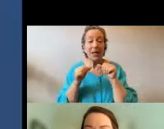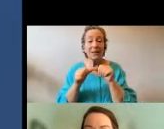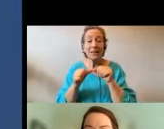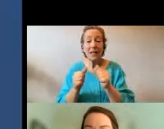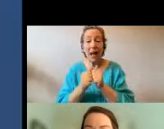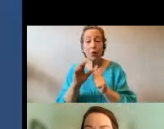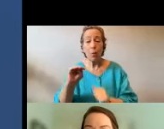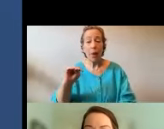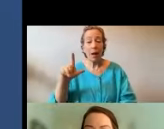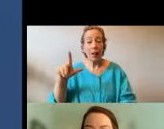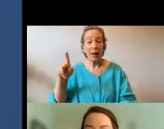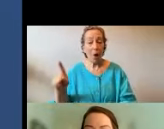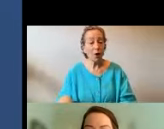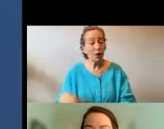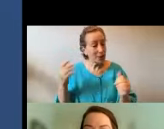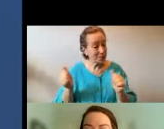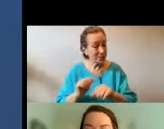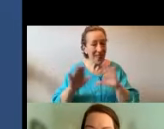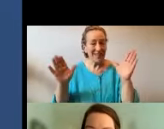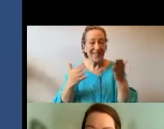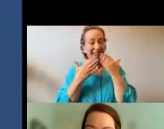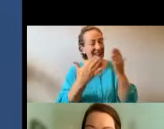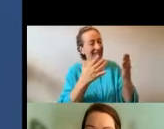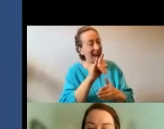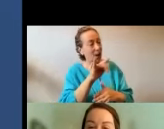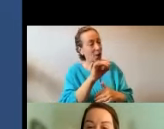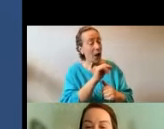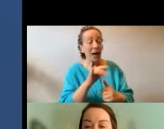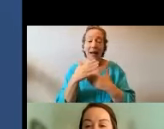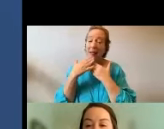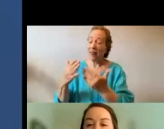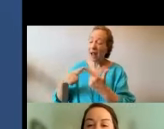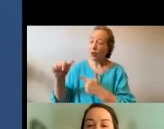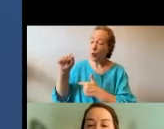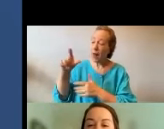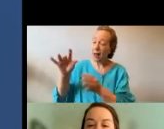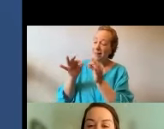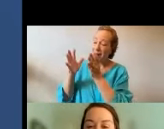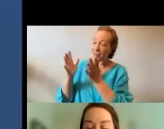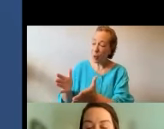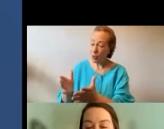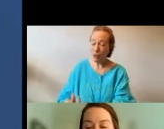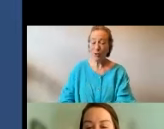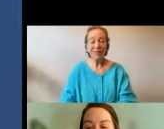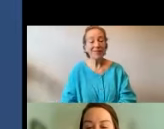partnerships. That's it. Thank you, Katie. And thank you to our ASL interpreters.